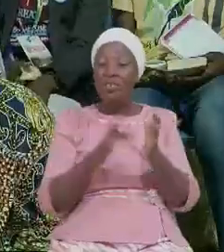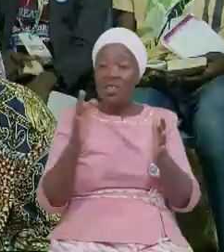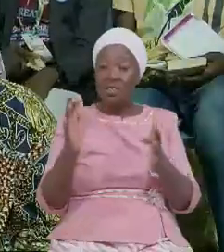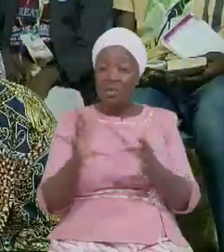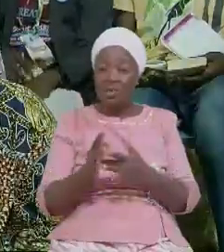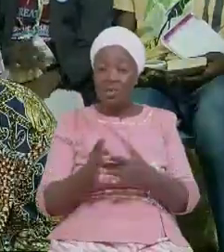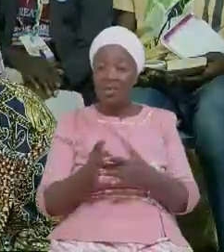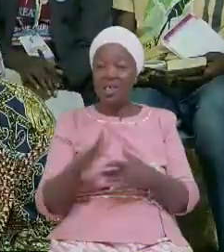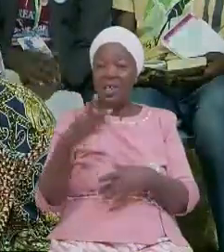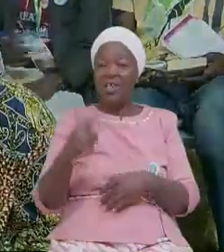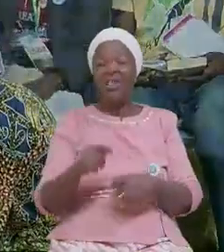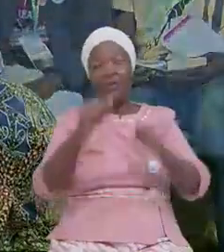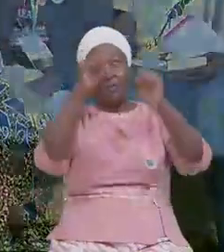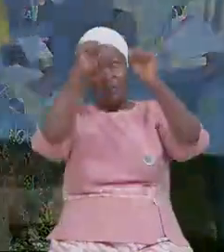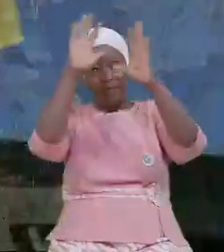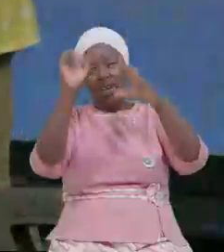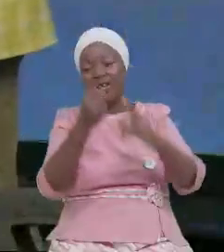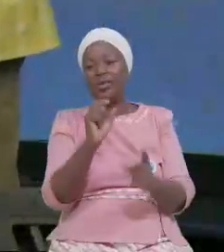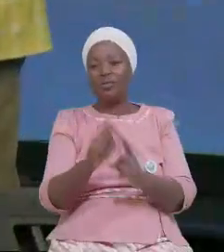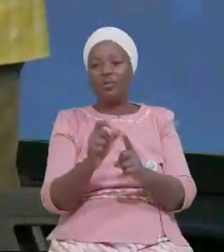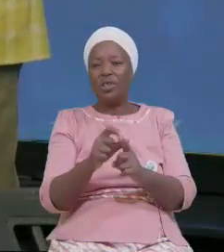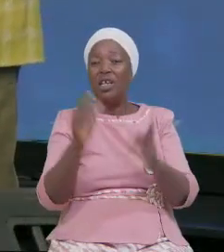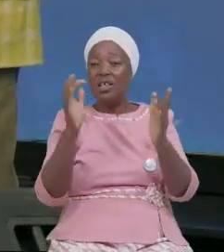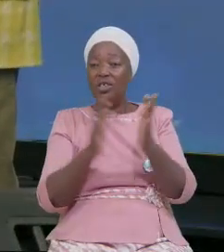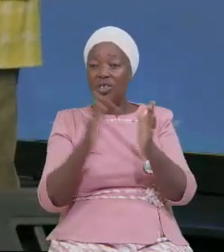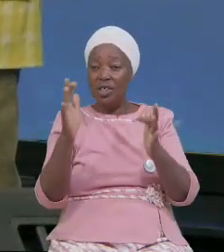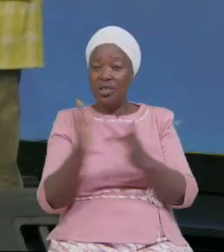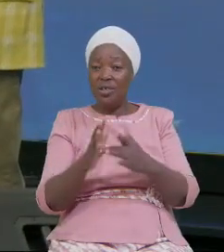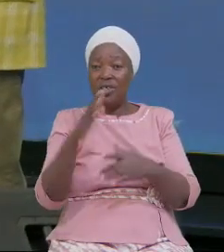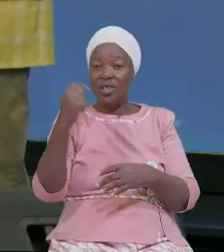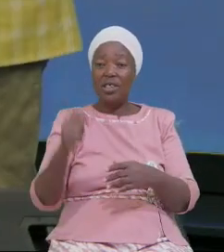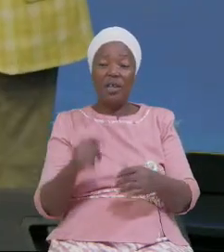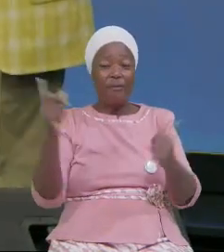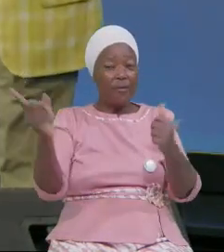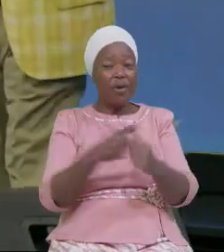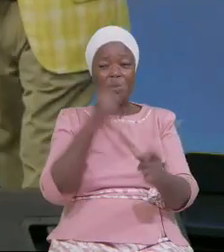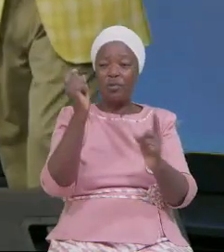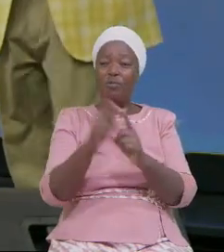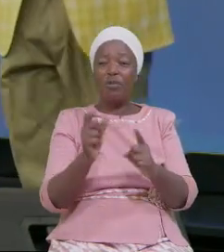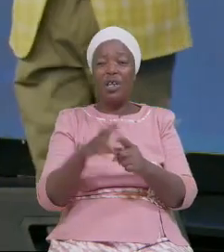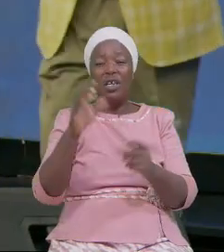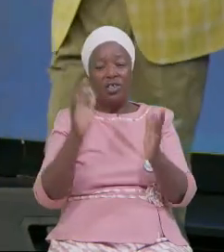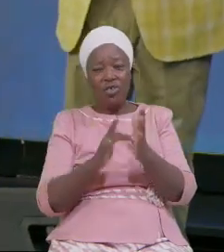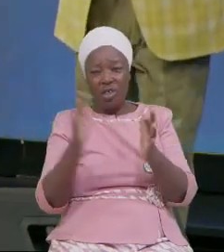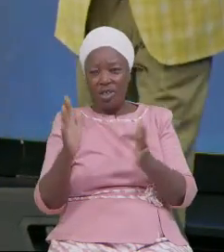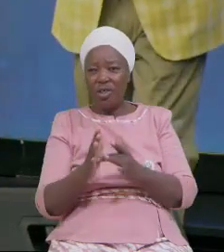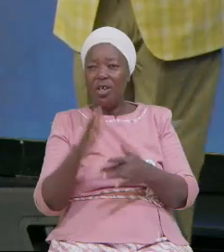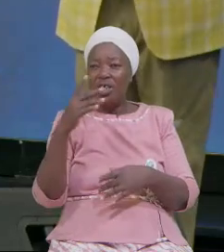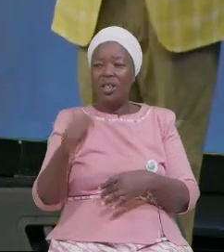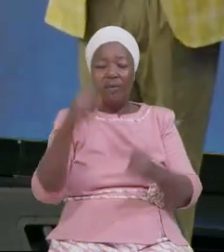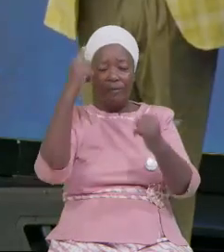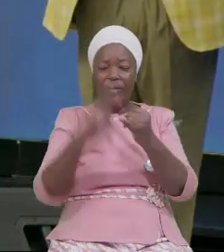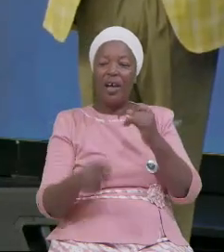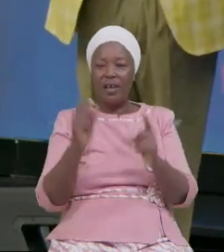the Father's word. Jesus, the foremost word. Jesus, the final